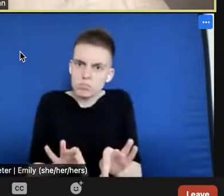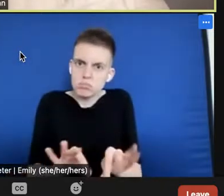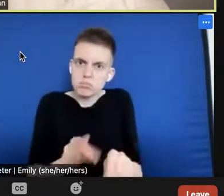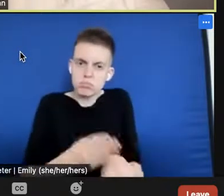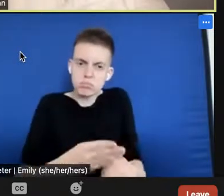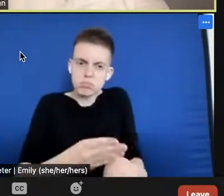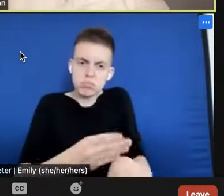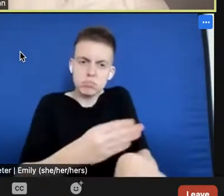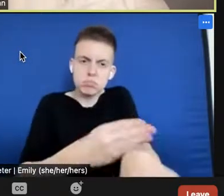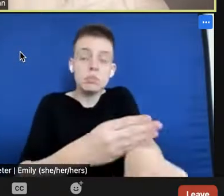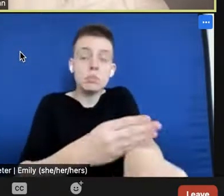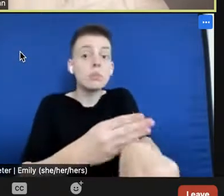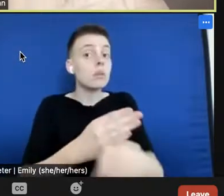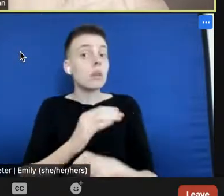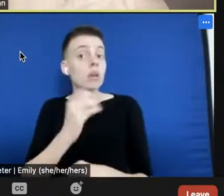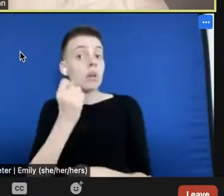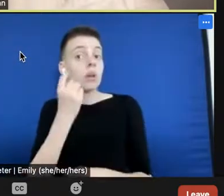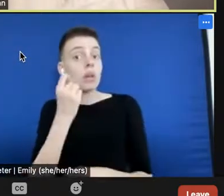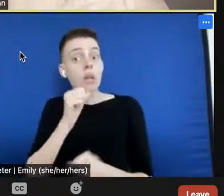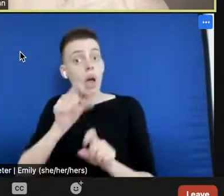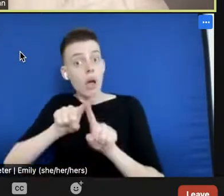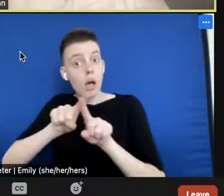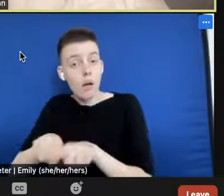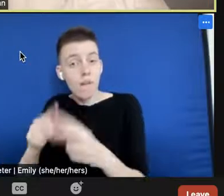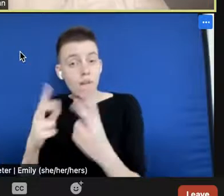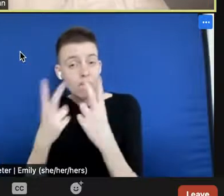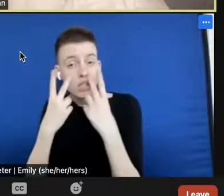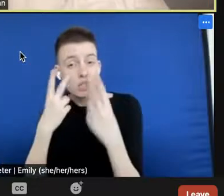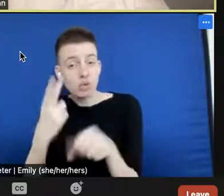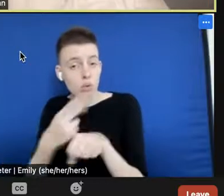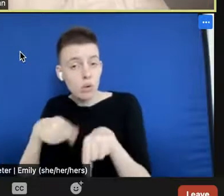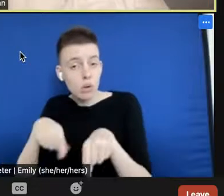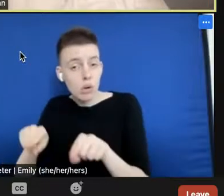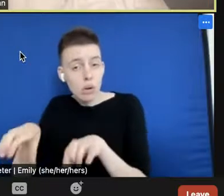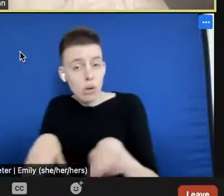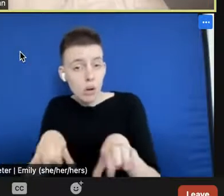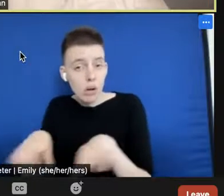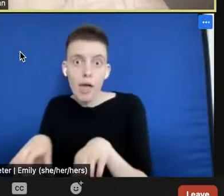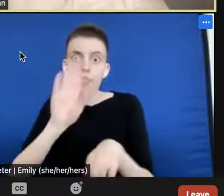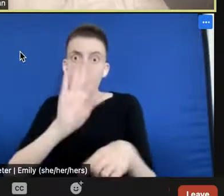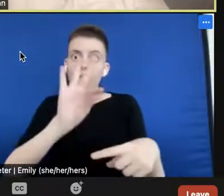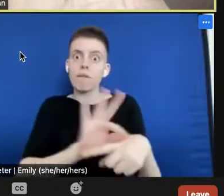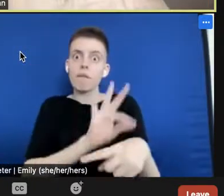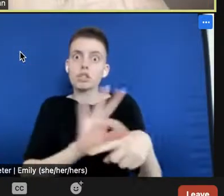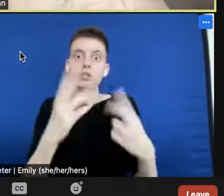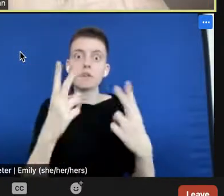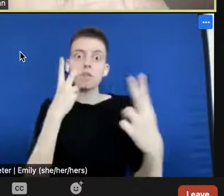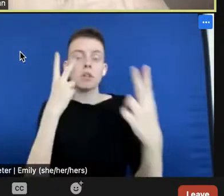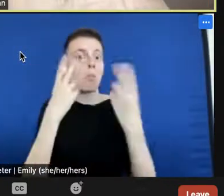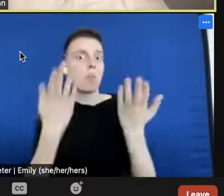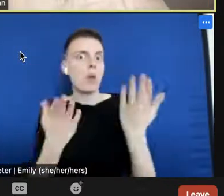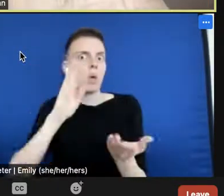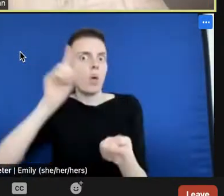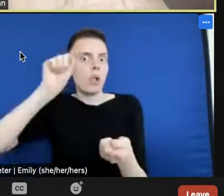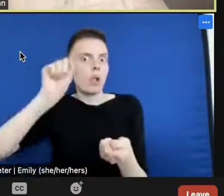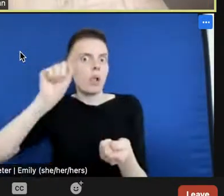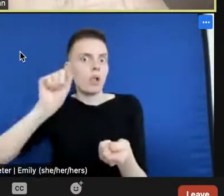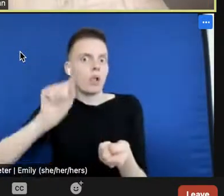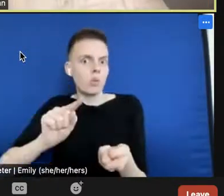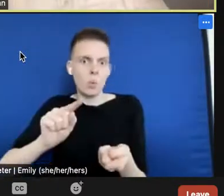vision use in activities, the level of visual functioning may even diminish. That's terrifying